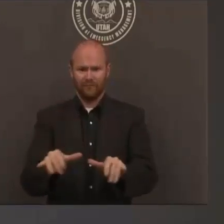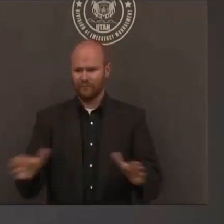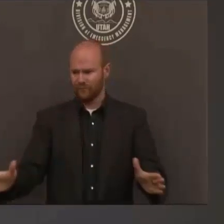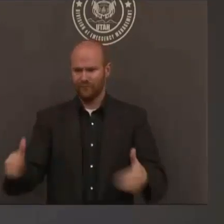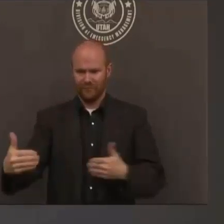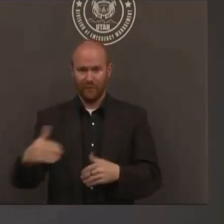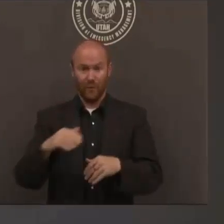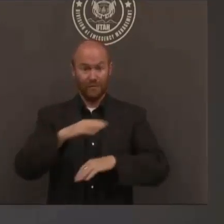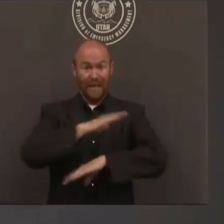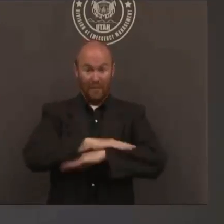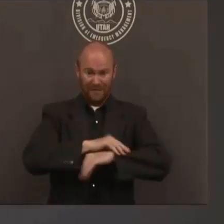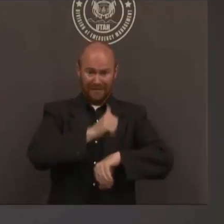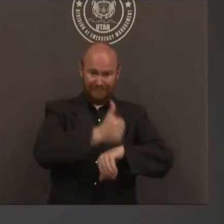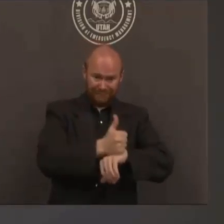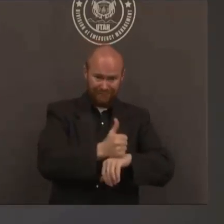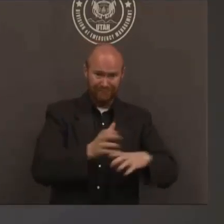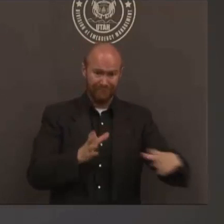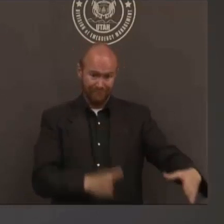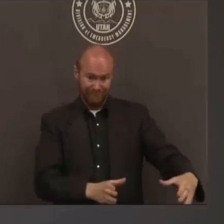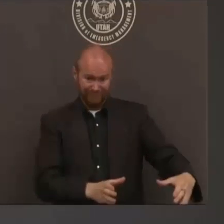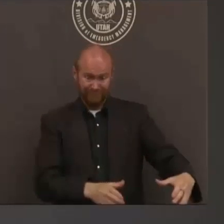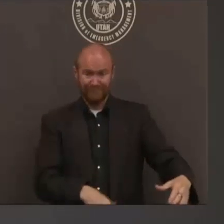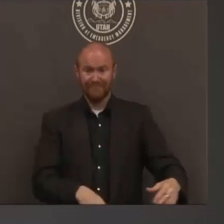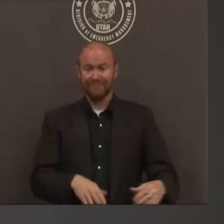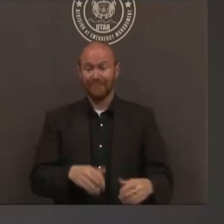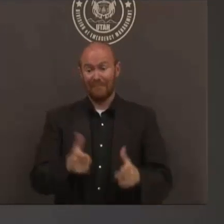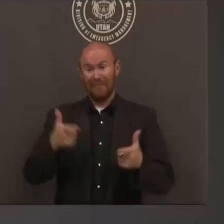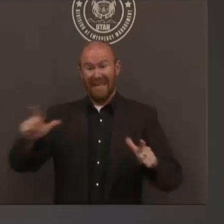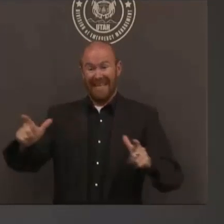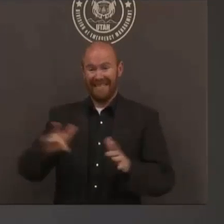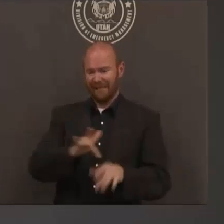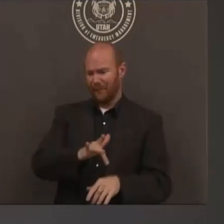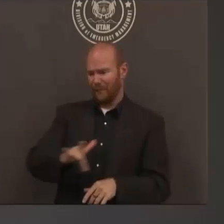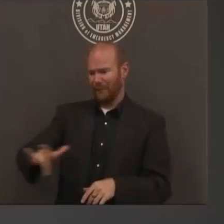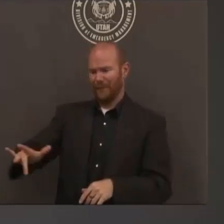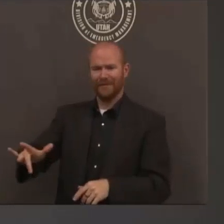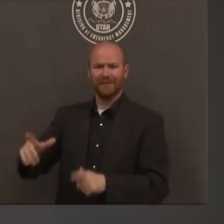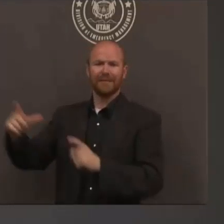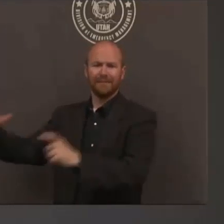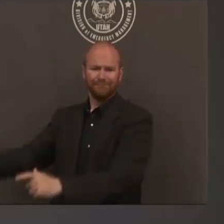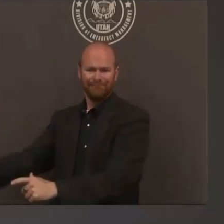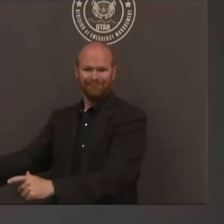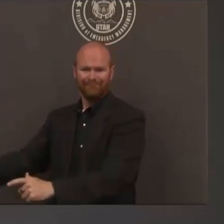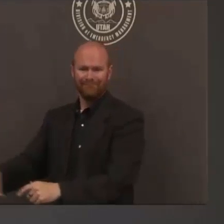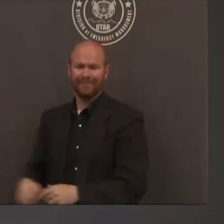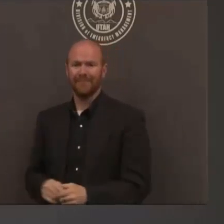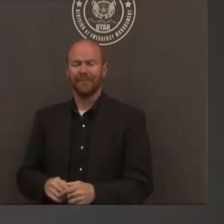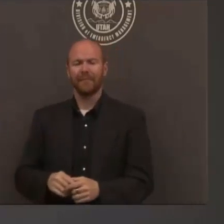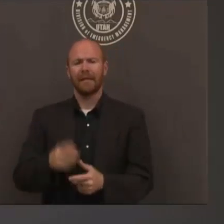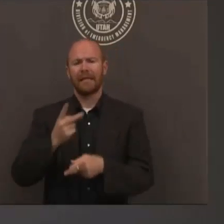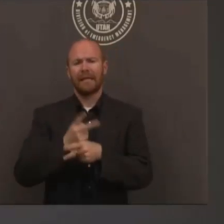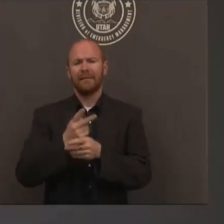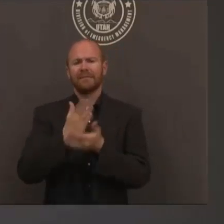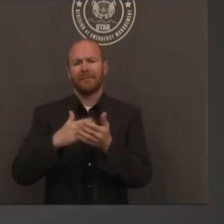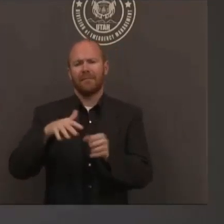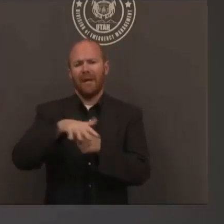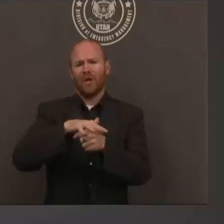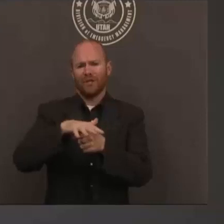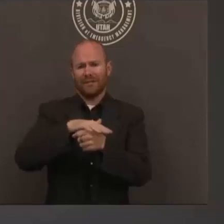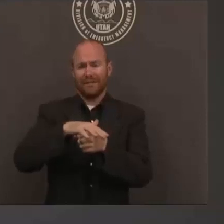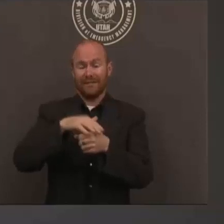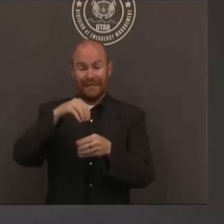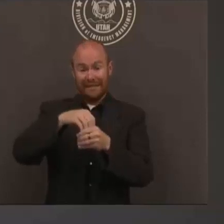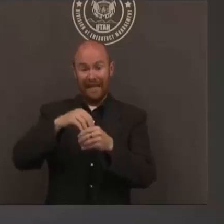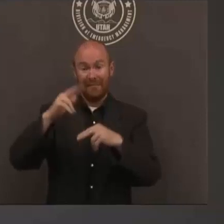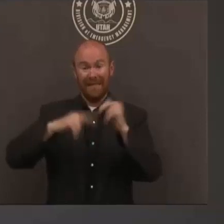tables need to be arranged or blocked off so that that can happen. We're going to try to keep areas at a minimum size